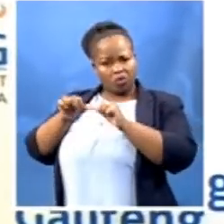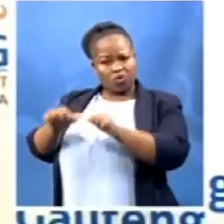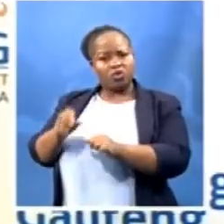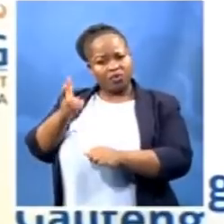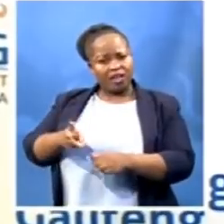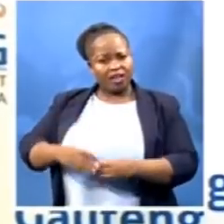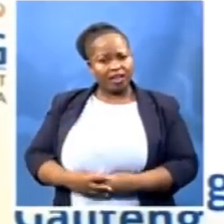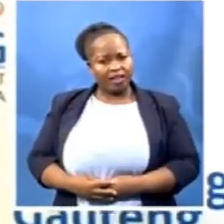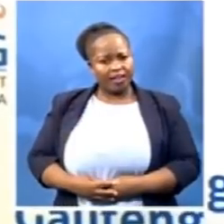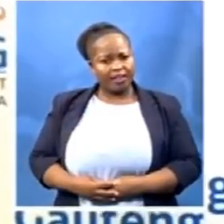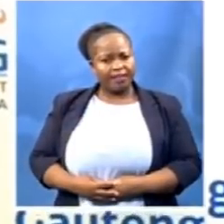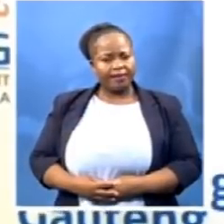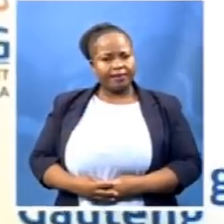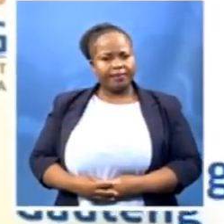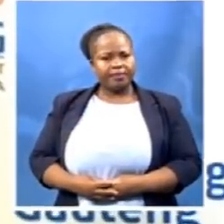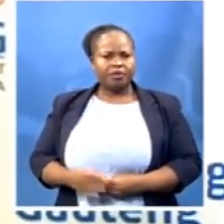looking for. Thank you.